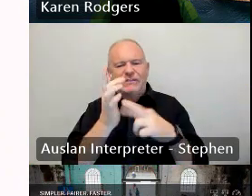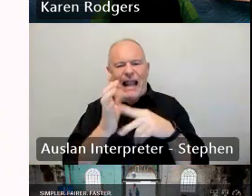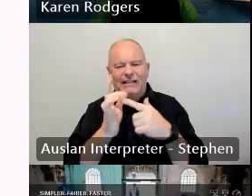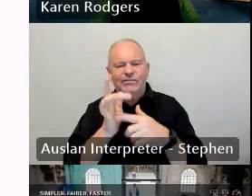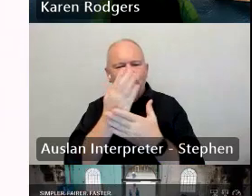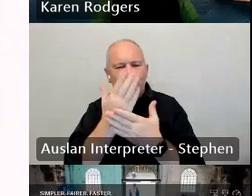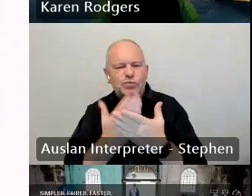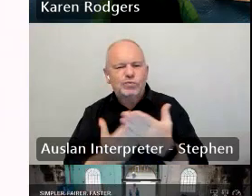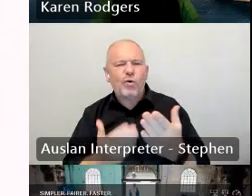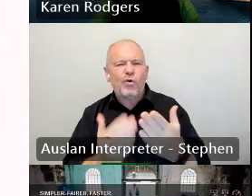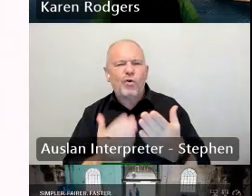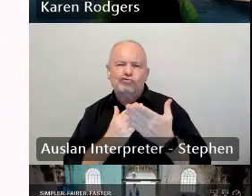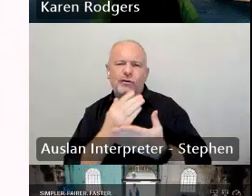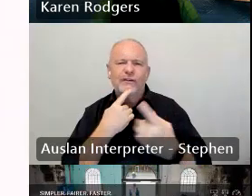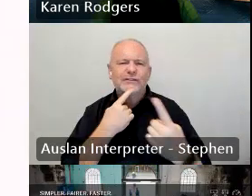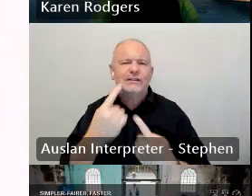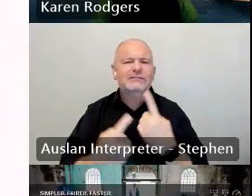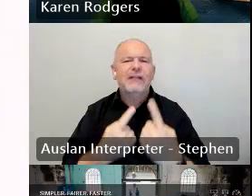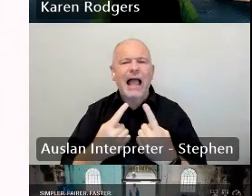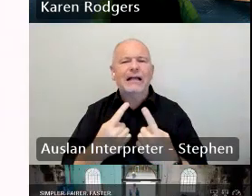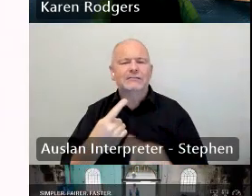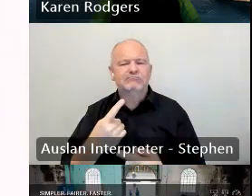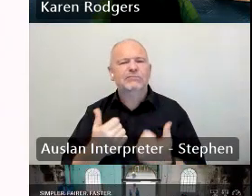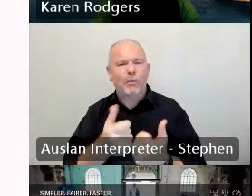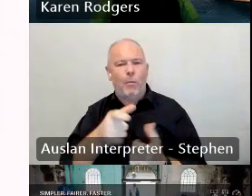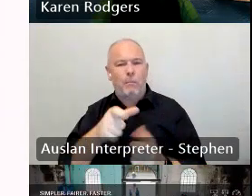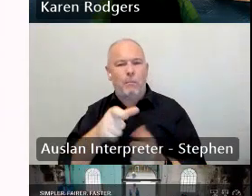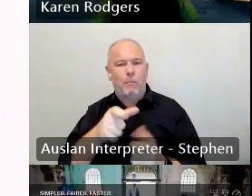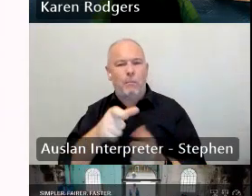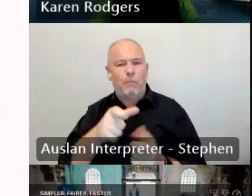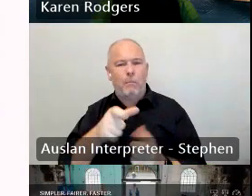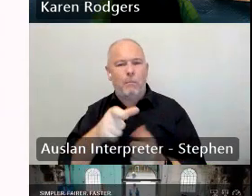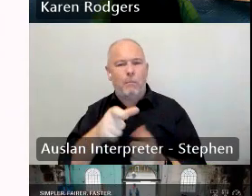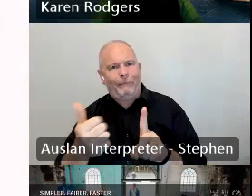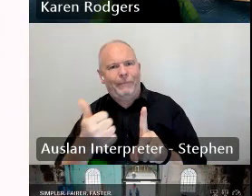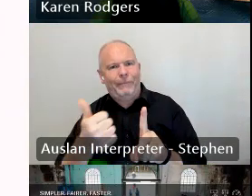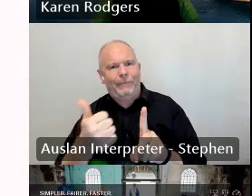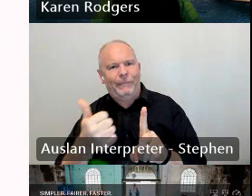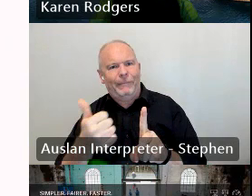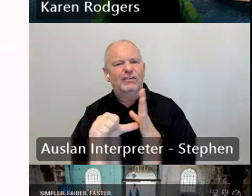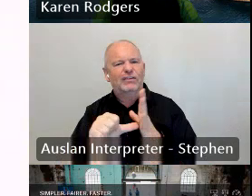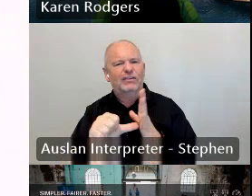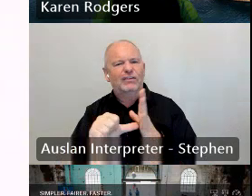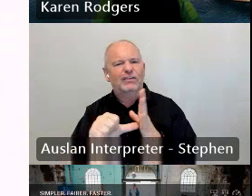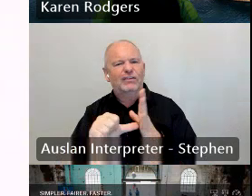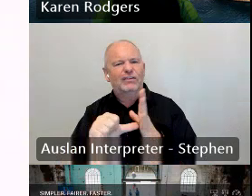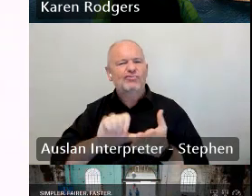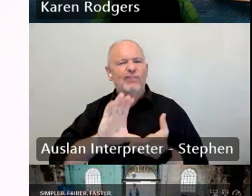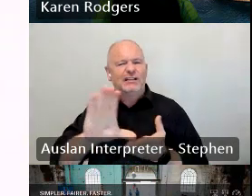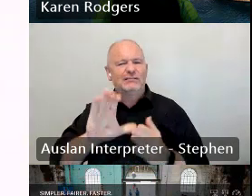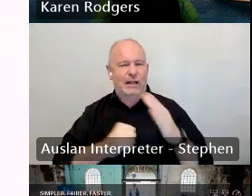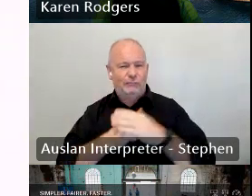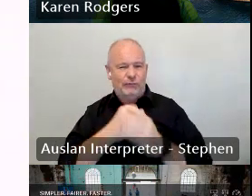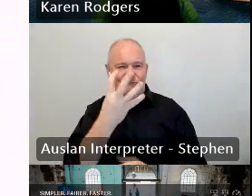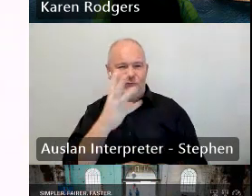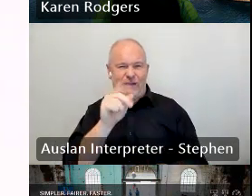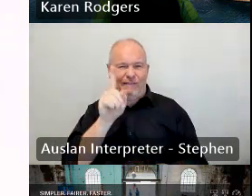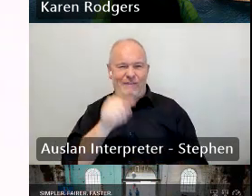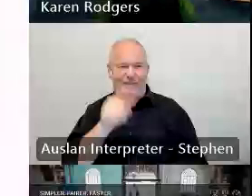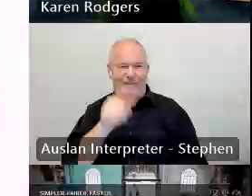and truth-telling, and support personal community wellbeing and economic development. This grant is valued up to $40,000 for